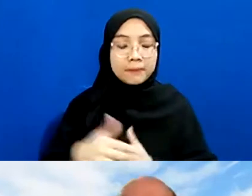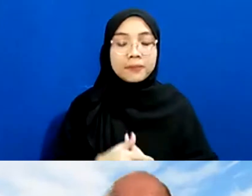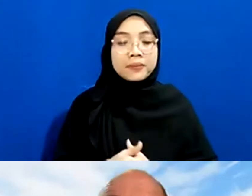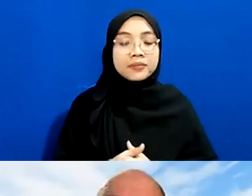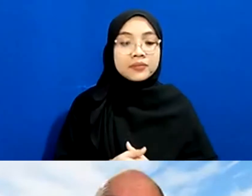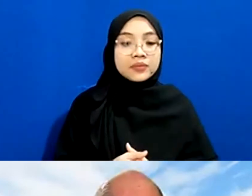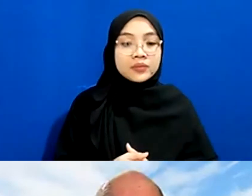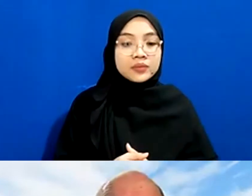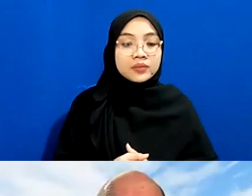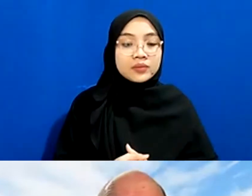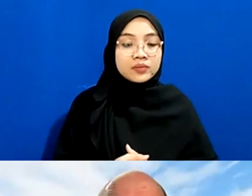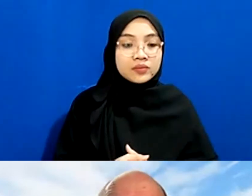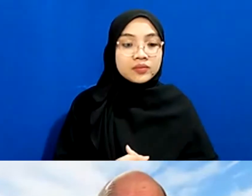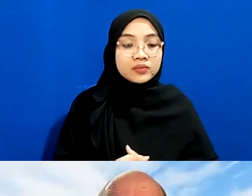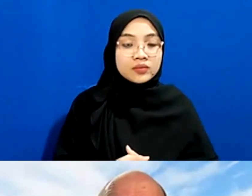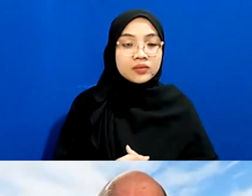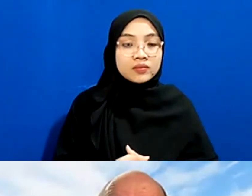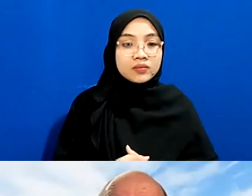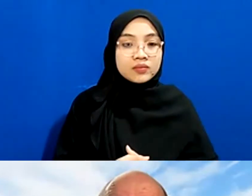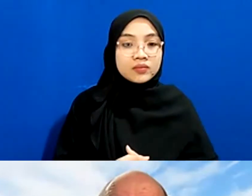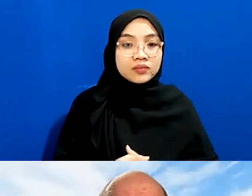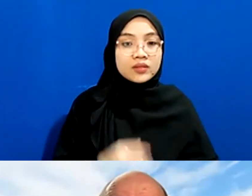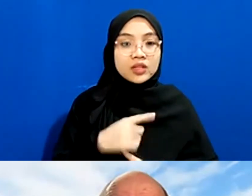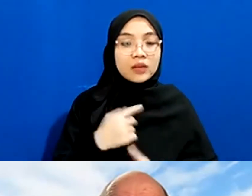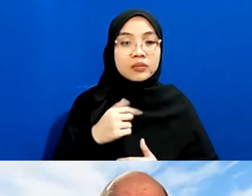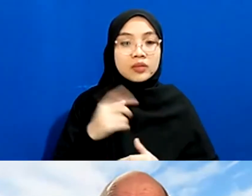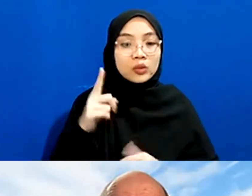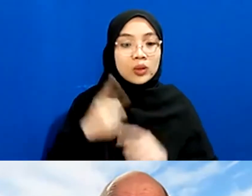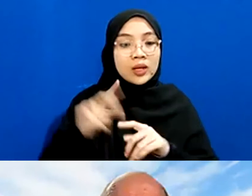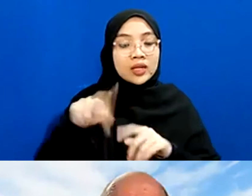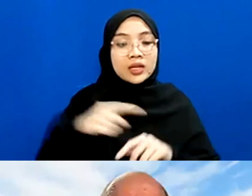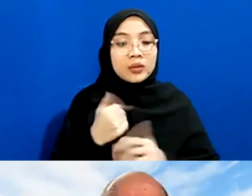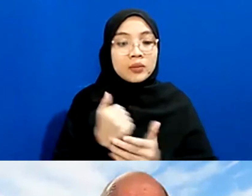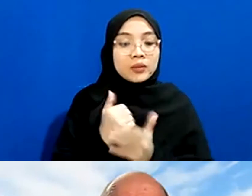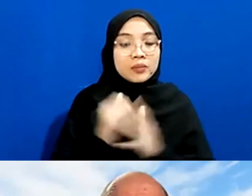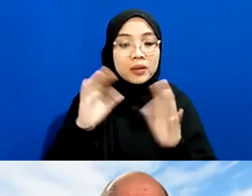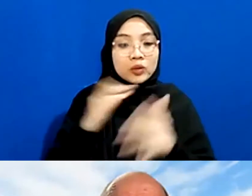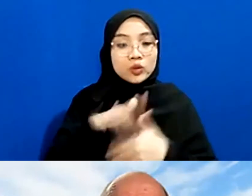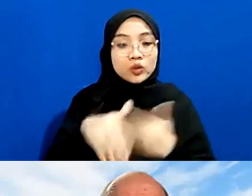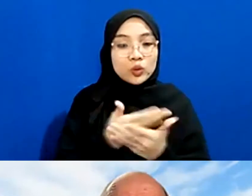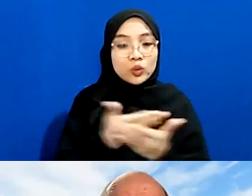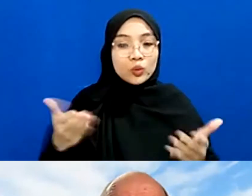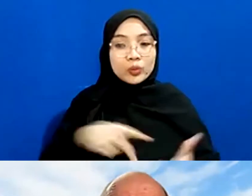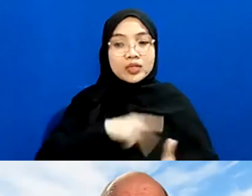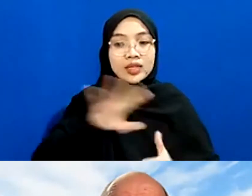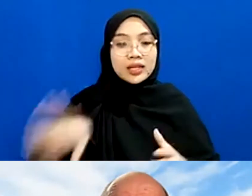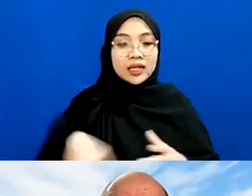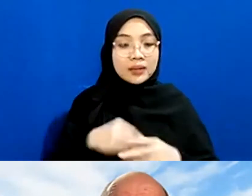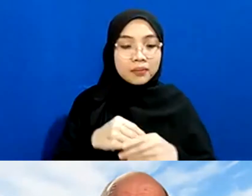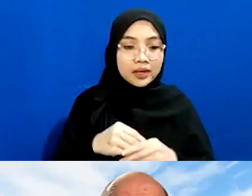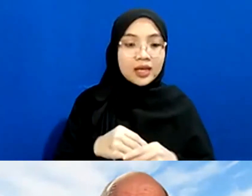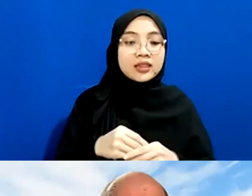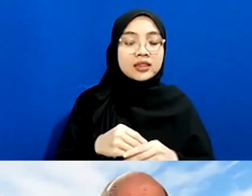expected for next year. So again, our appreciation to all the participants, and with that, I suppose